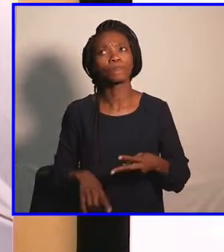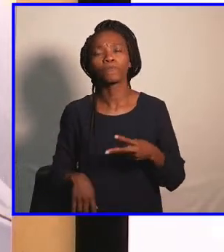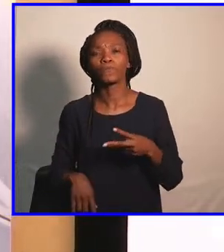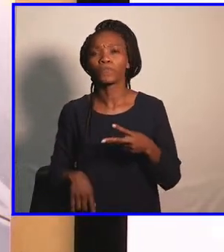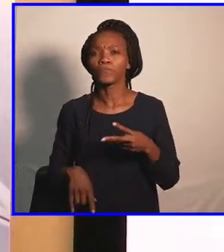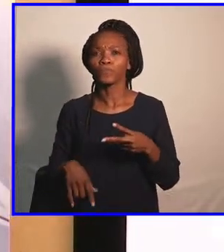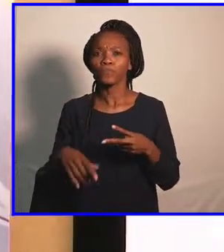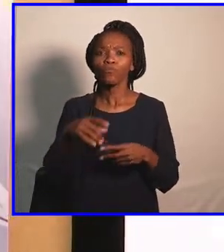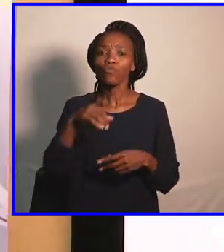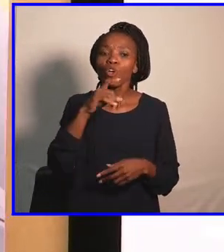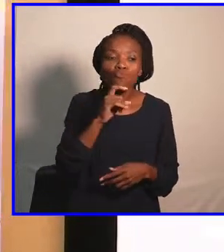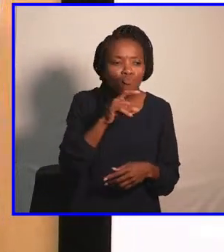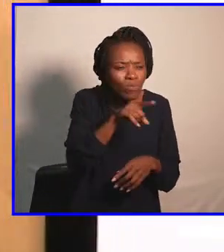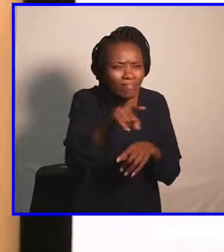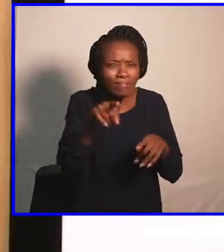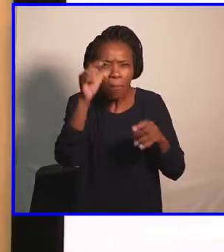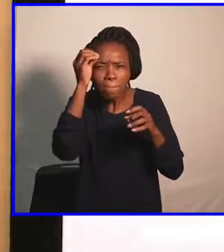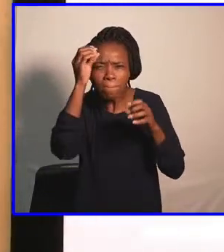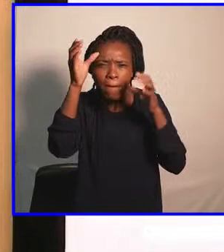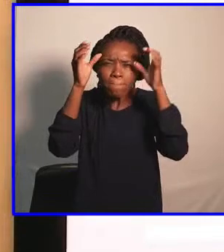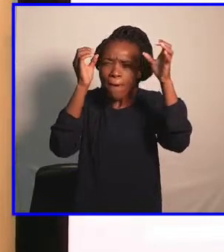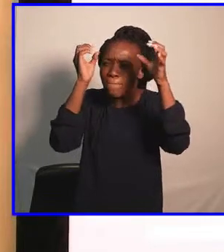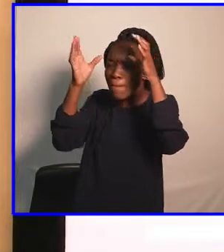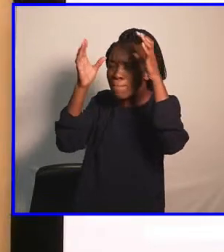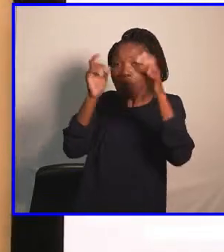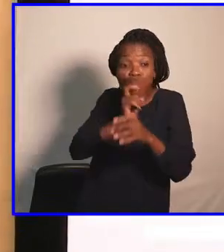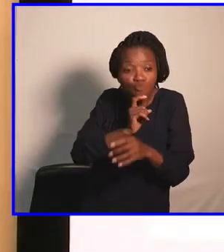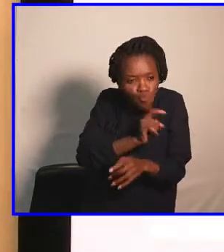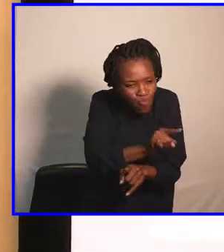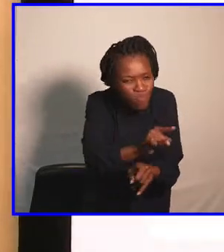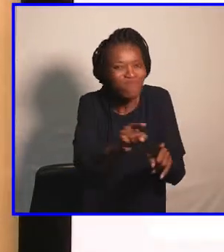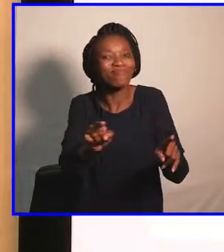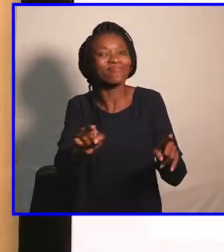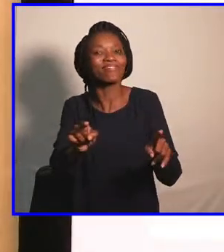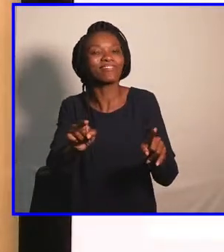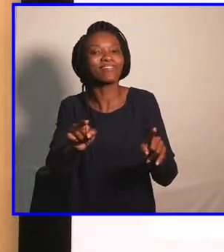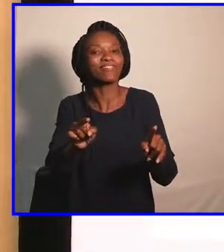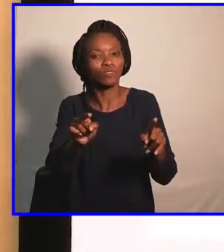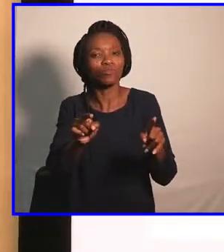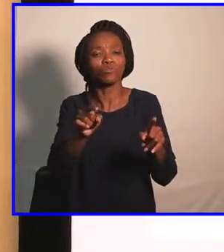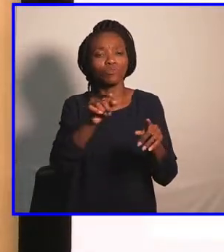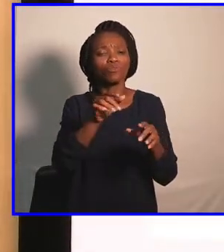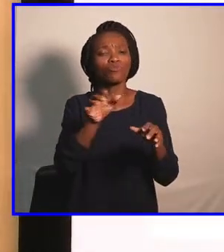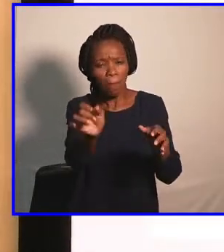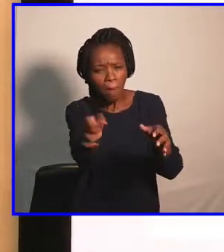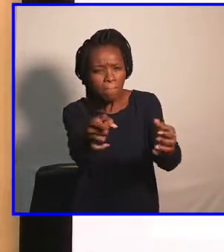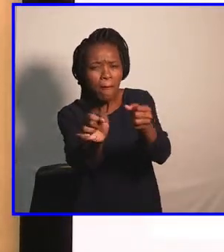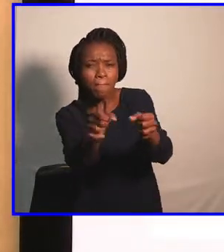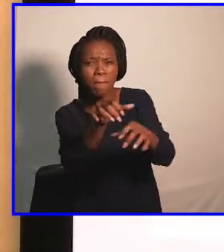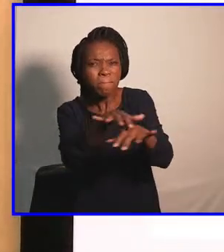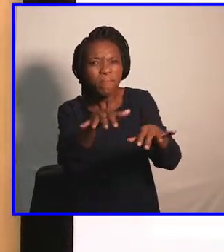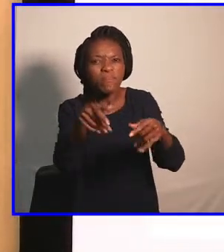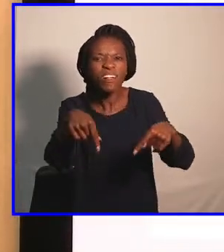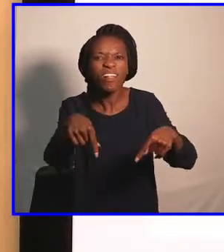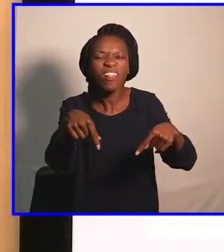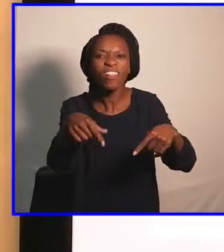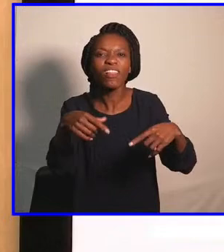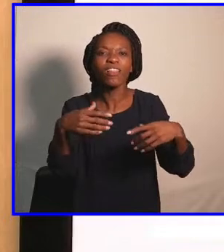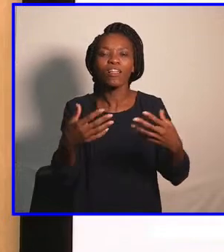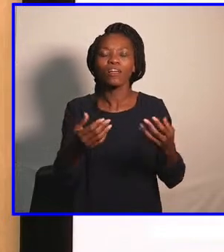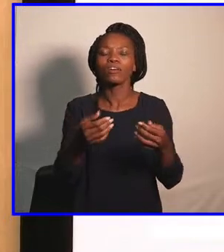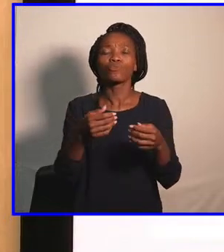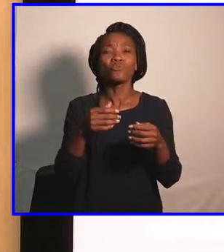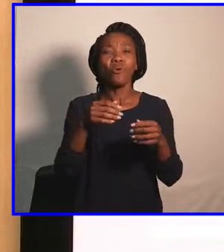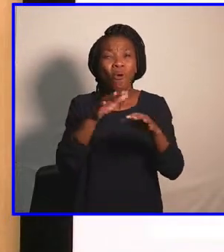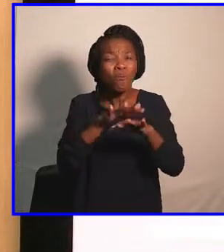the intellectual prowess of people that you have brought together, and people who are as